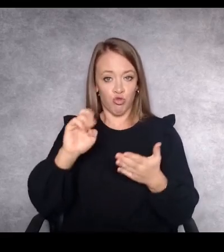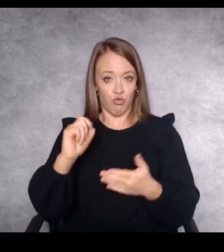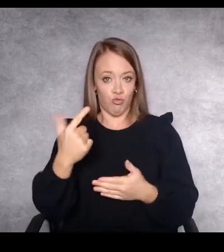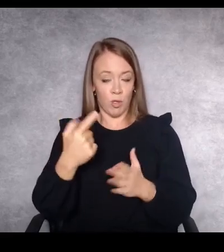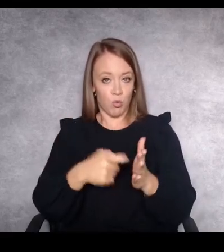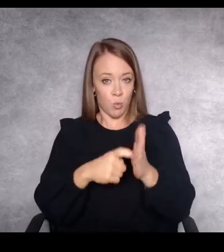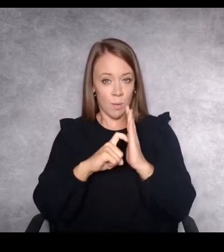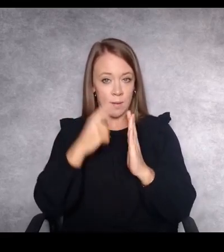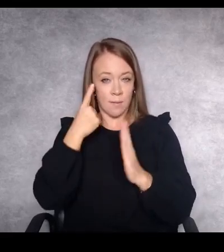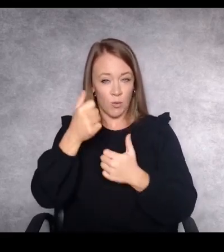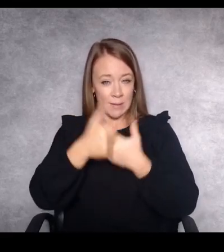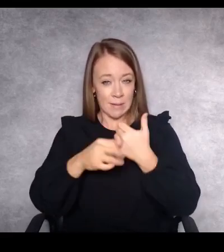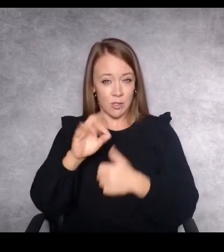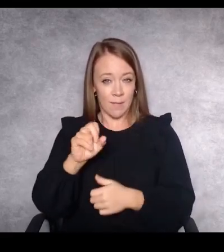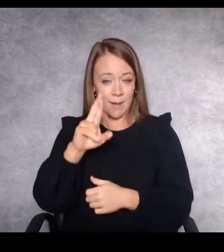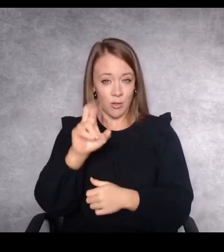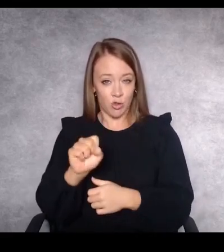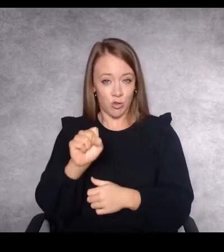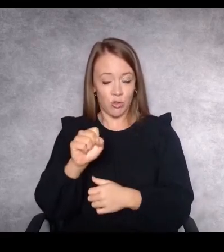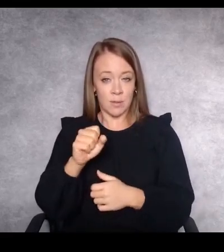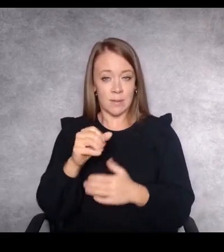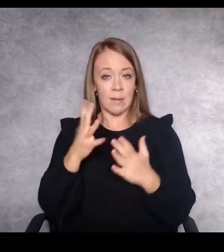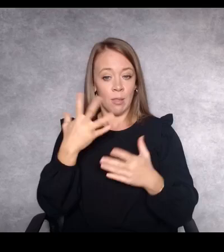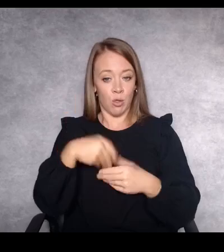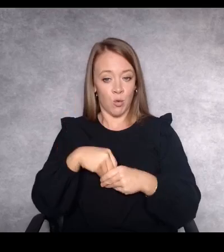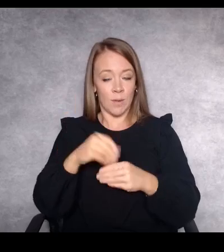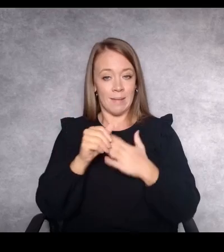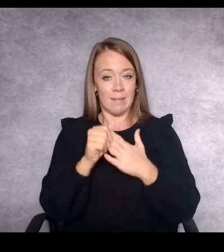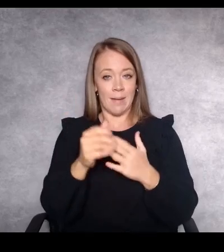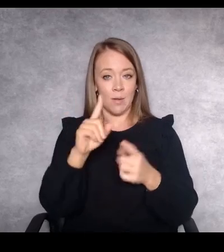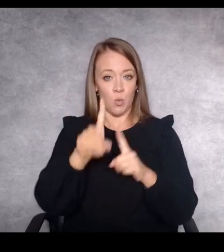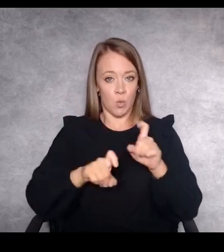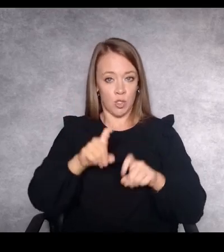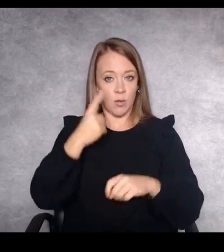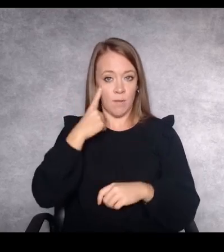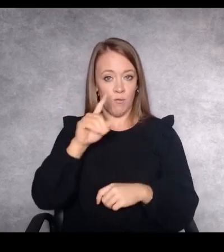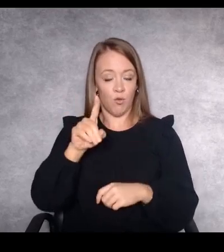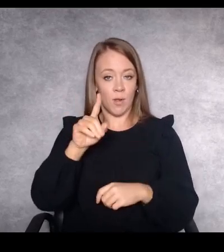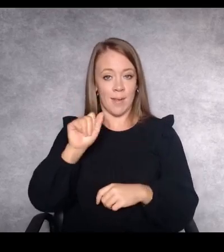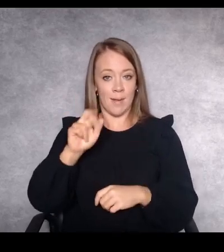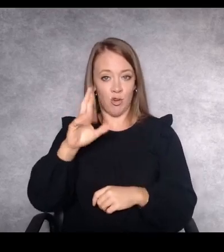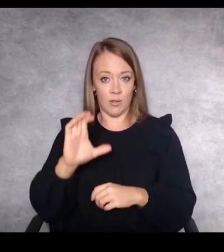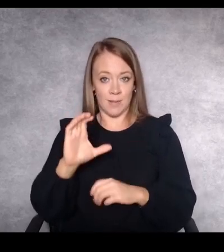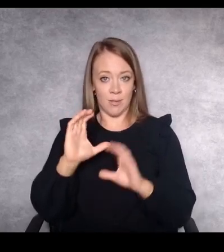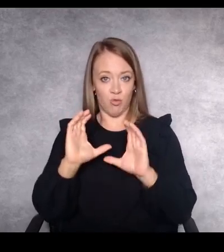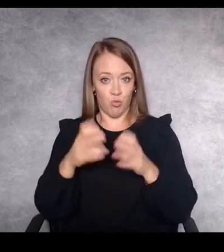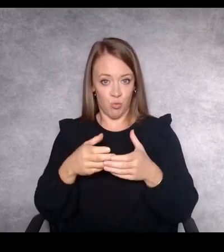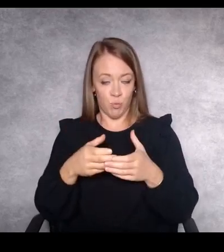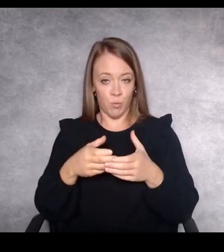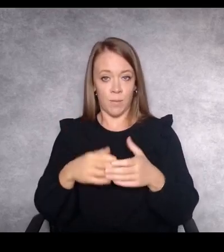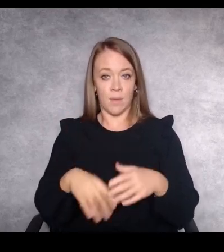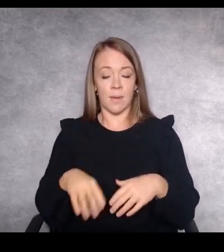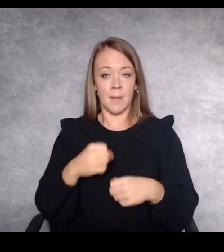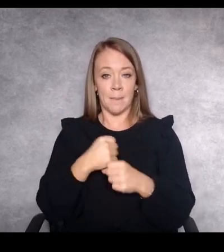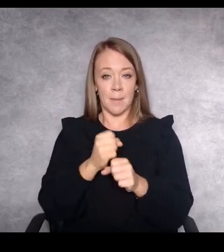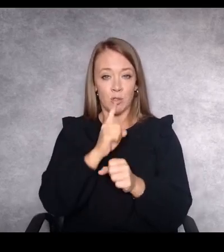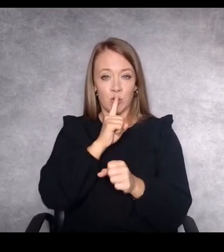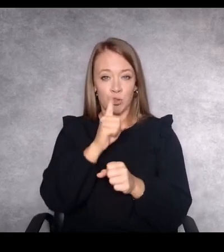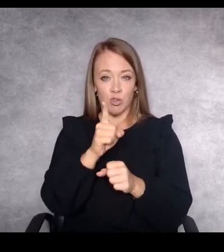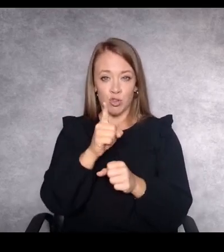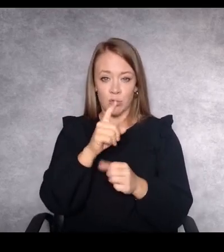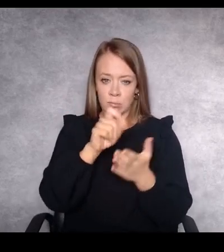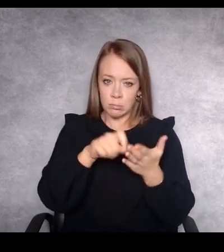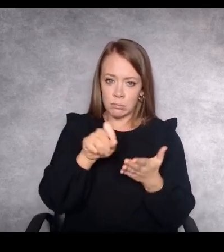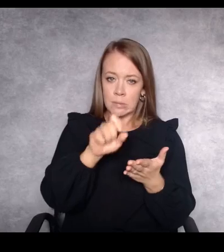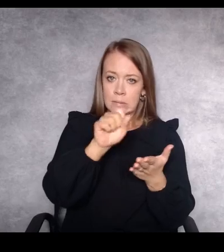for each factor along with guiding questions for the ARC in considering each factor, and how to ensure